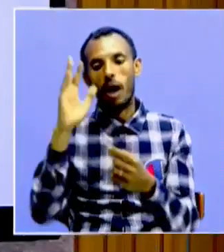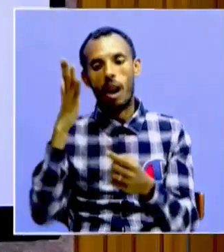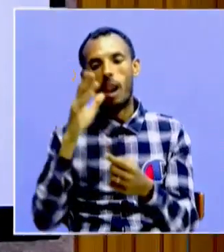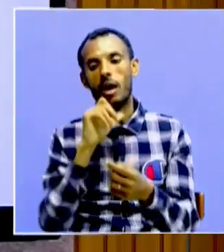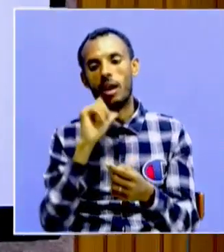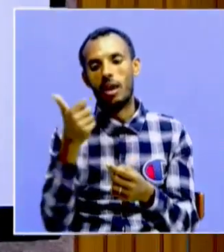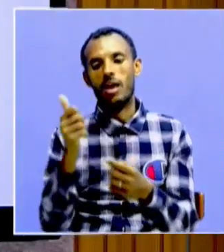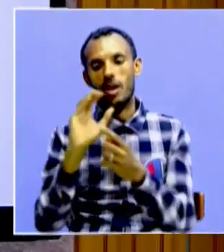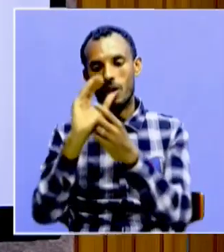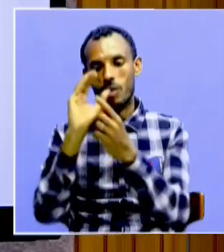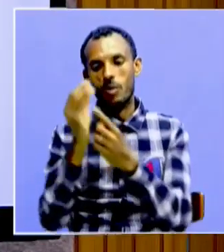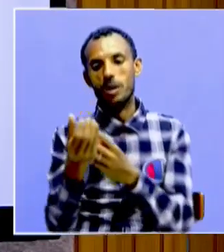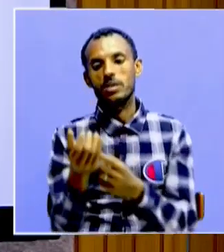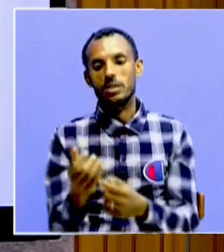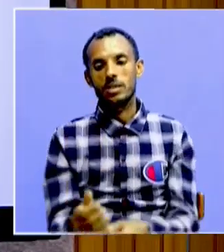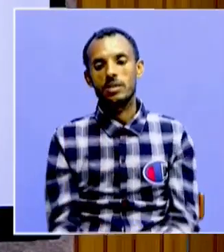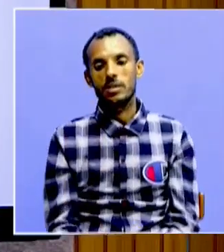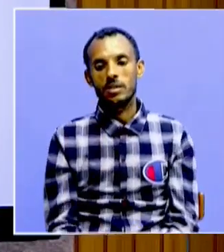unlikely condition.